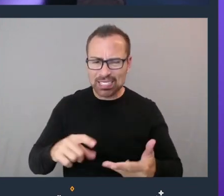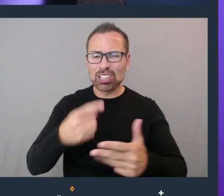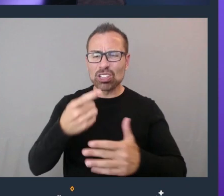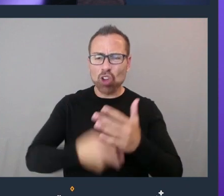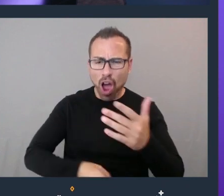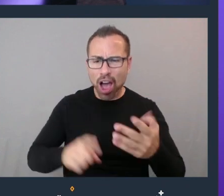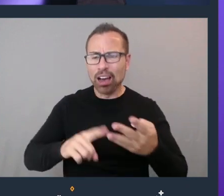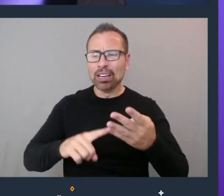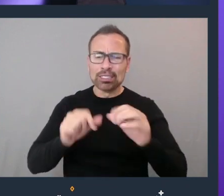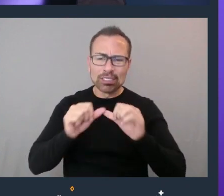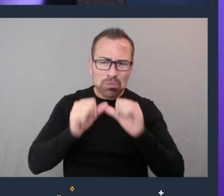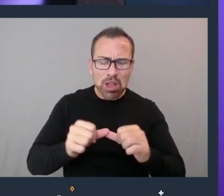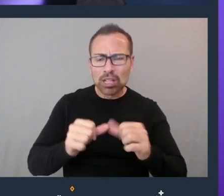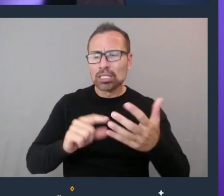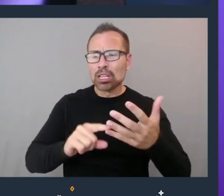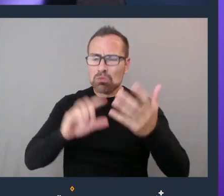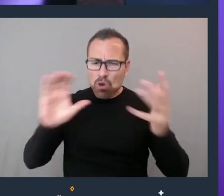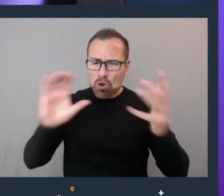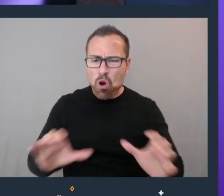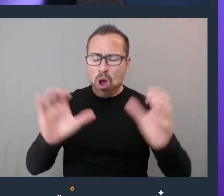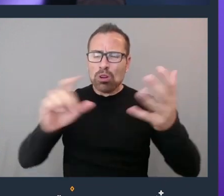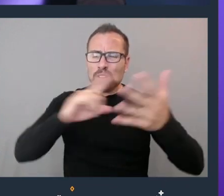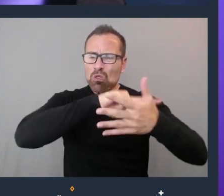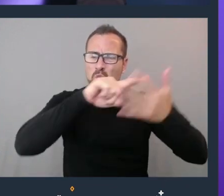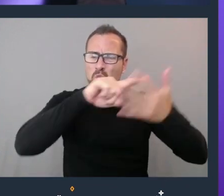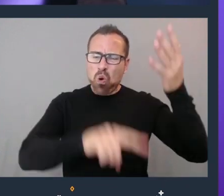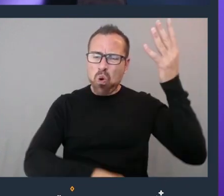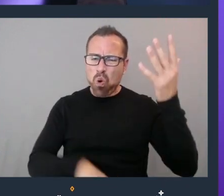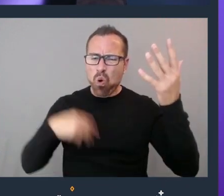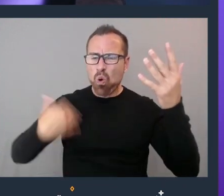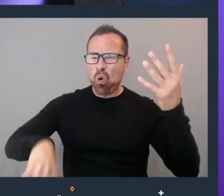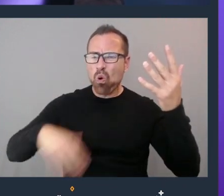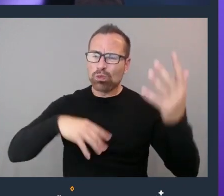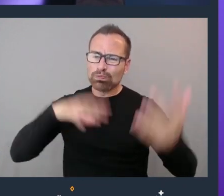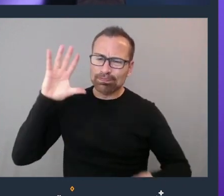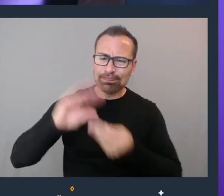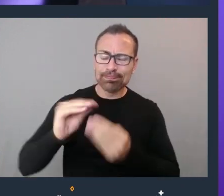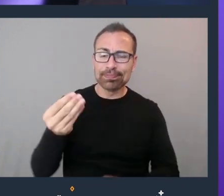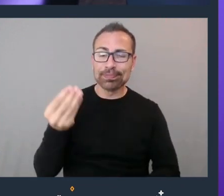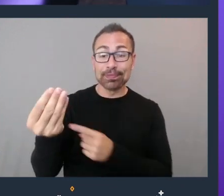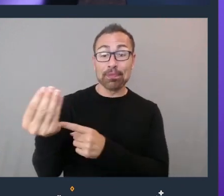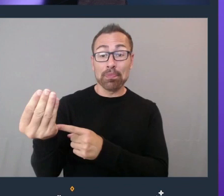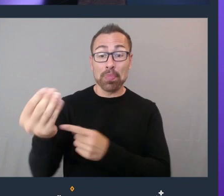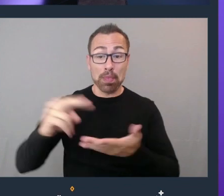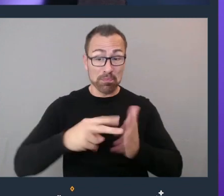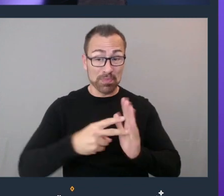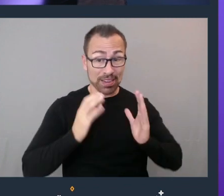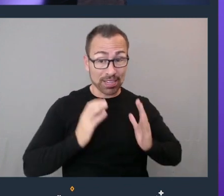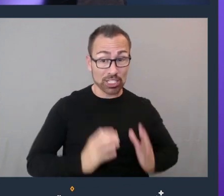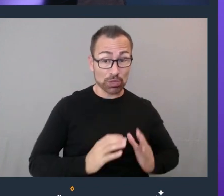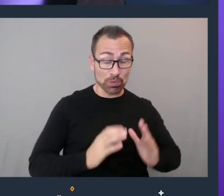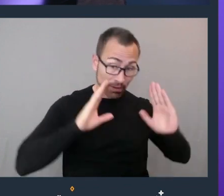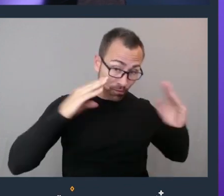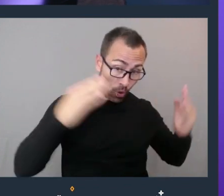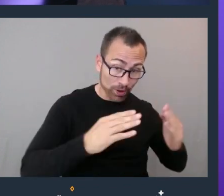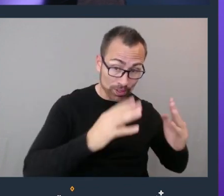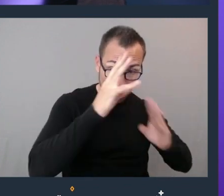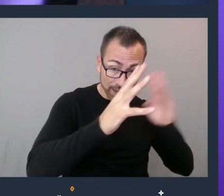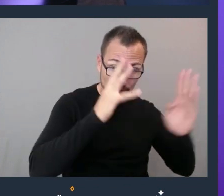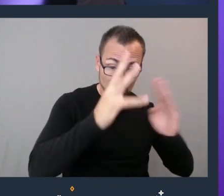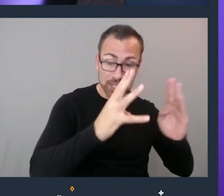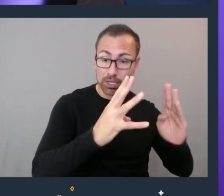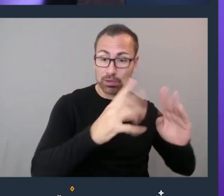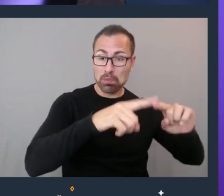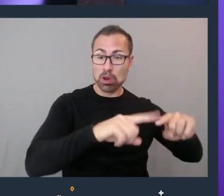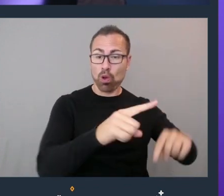can spend more time focused on business innovation, the part that only they can do. These days, I hear from almost every customer that they are going through something